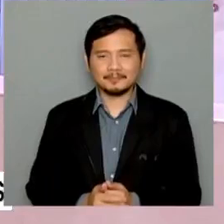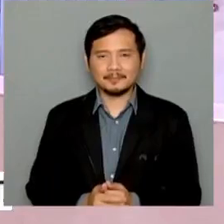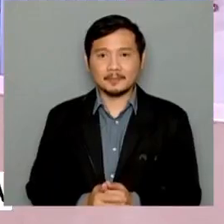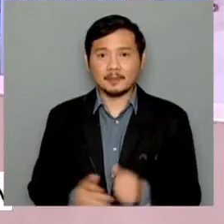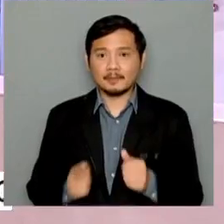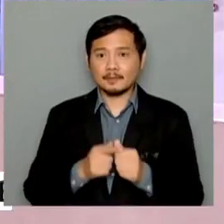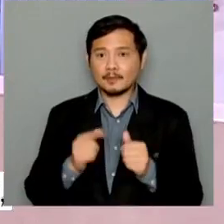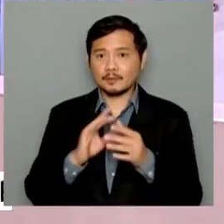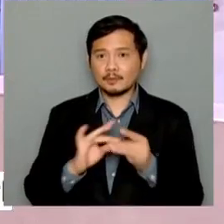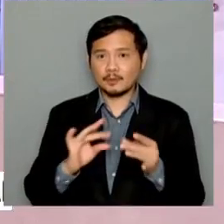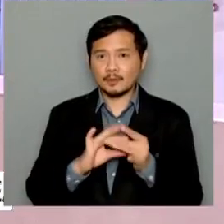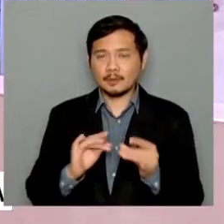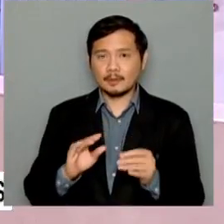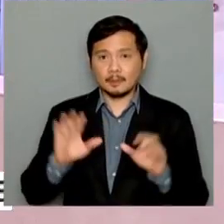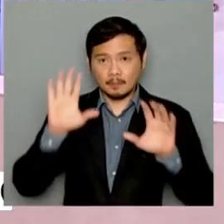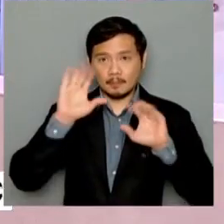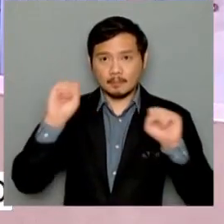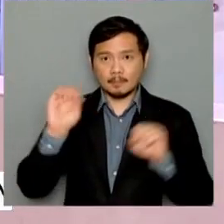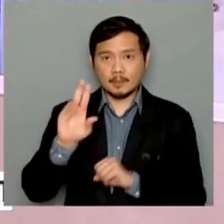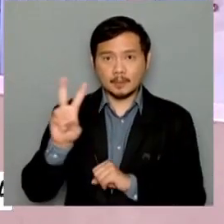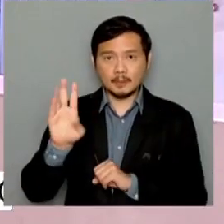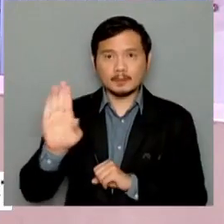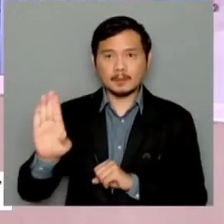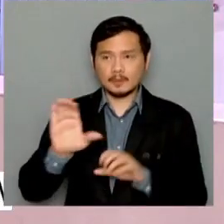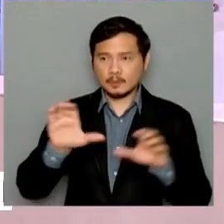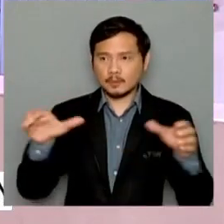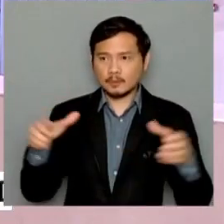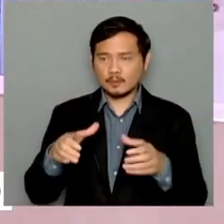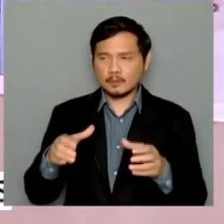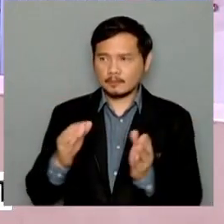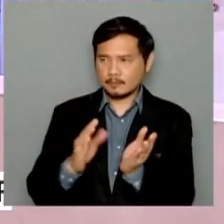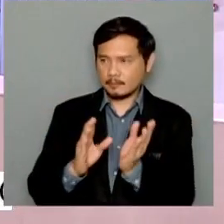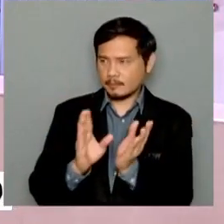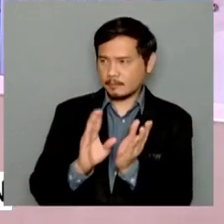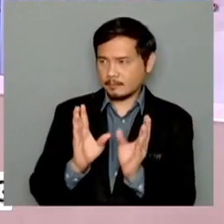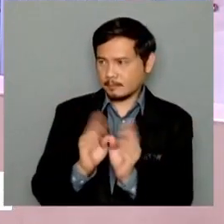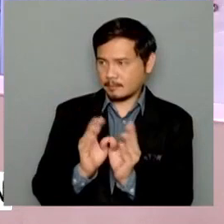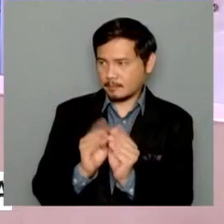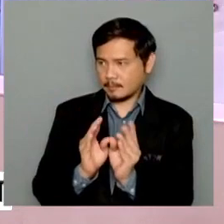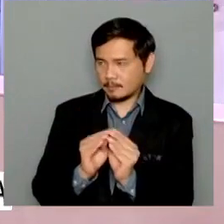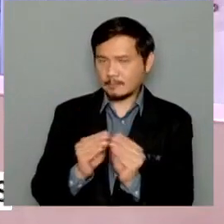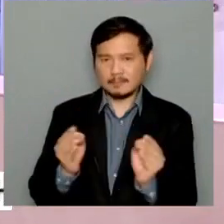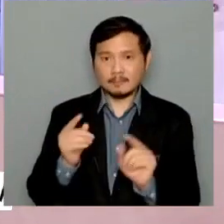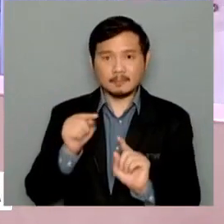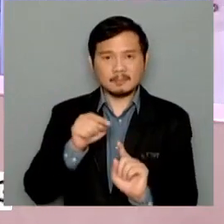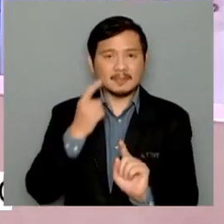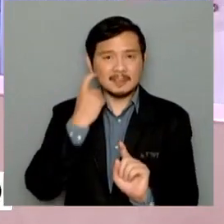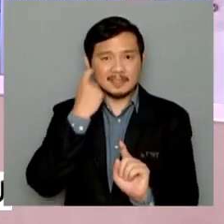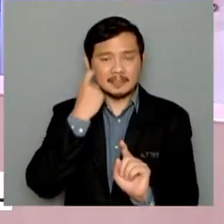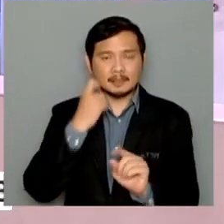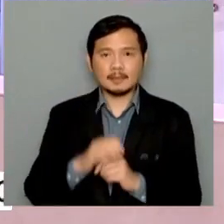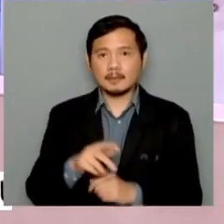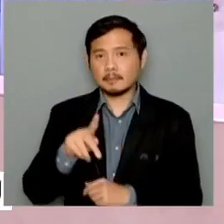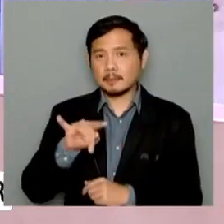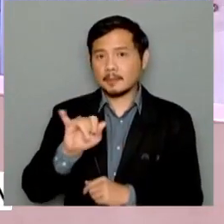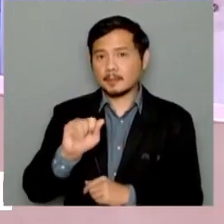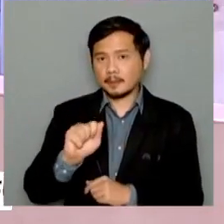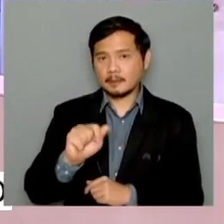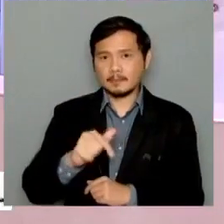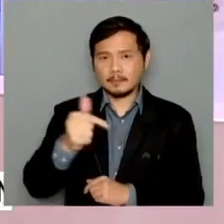The Marcos administration held its first palace briefing a couple of minutes ago. Our very own Pia Gutierrez now joins us with details. Pia, over to